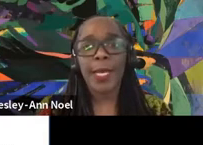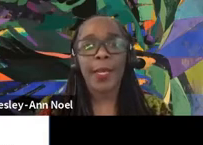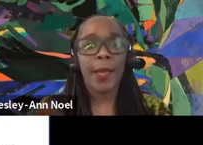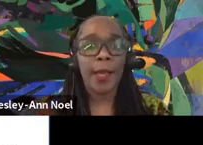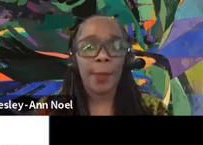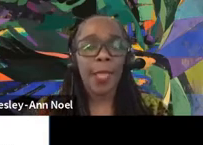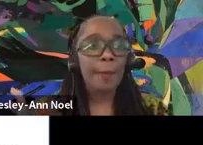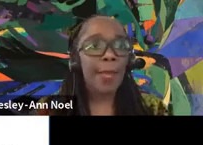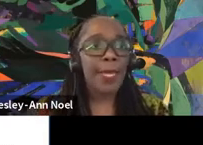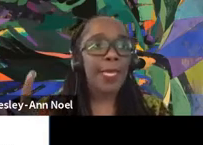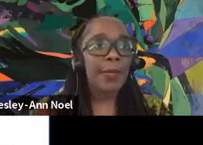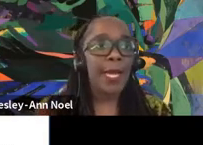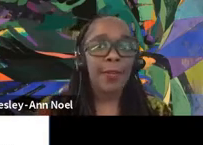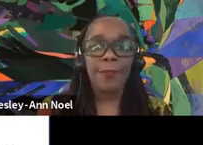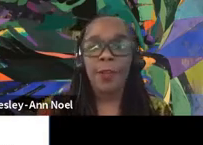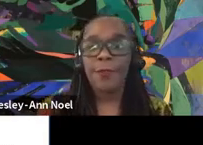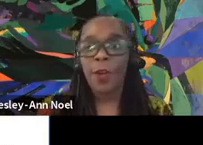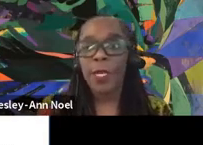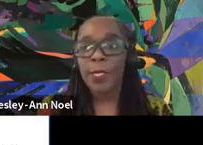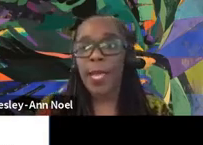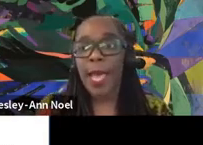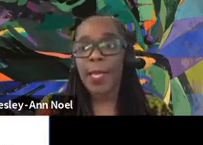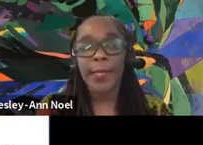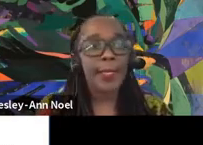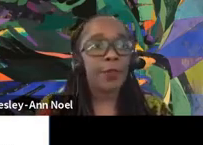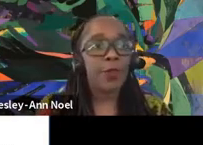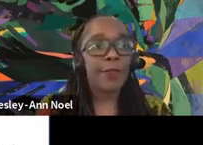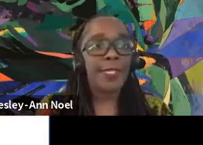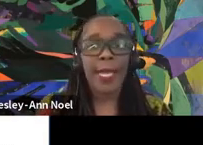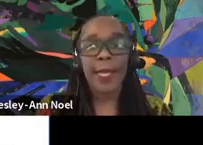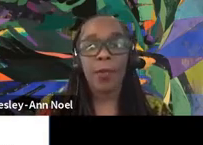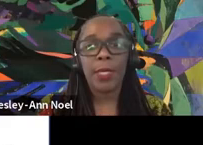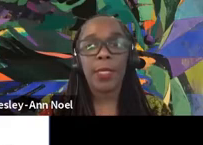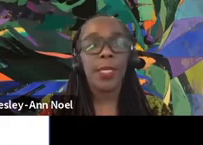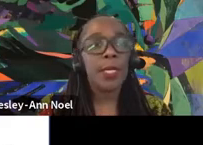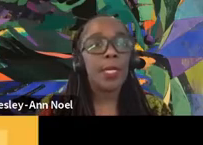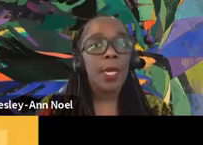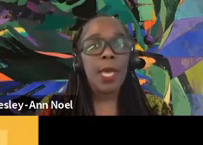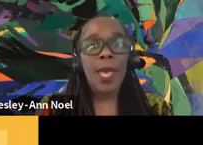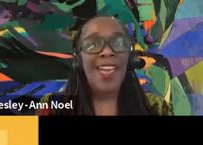was done by me, Malia Fon, and Rafe Steinhauer.